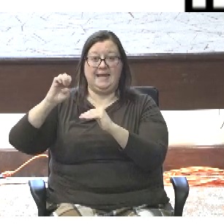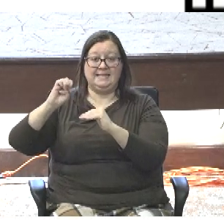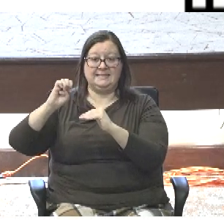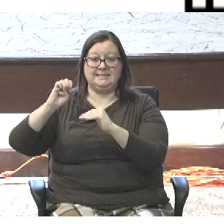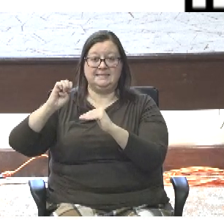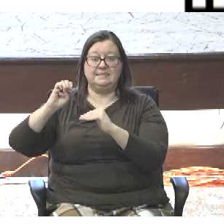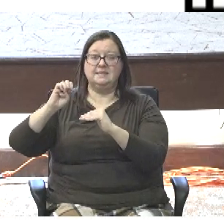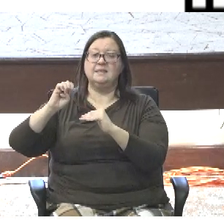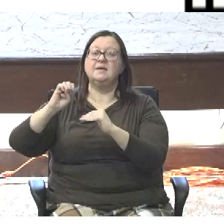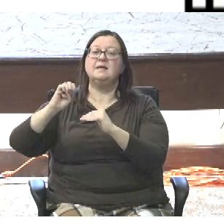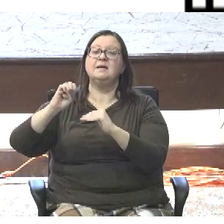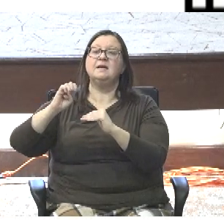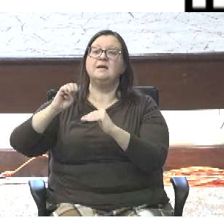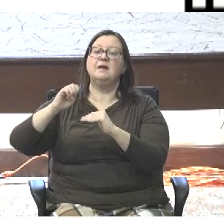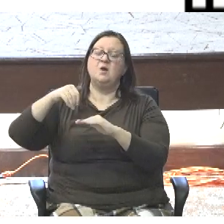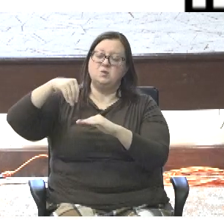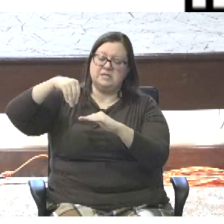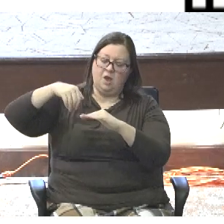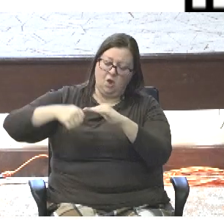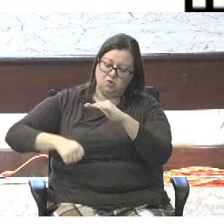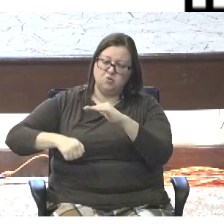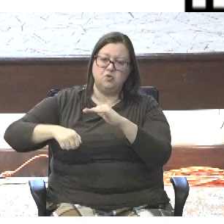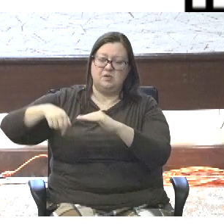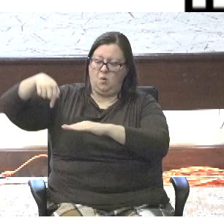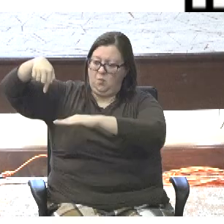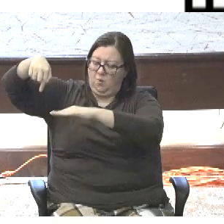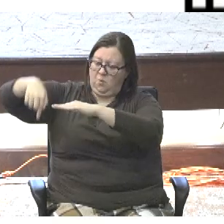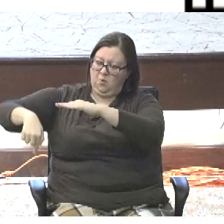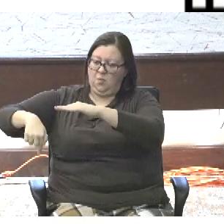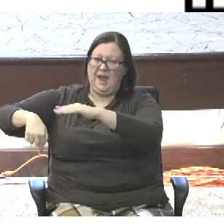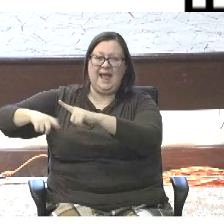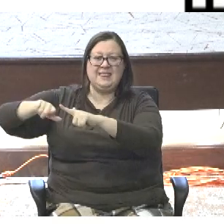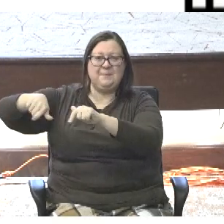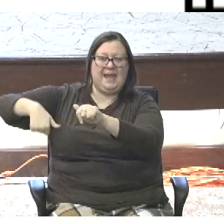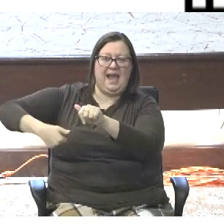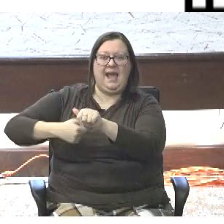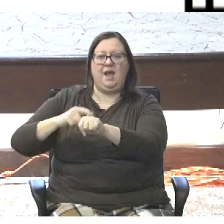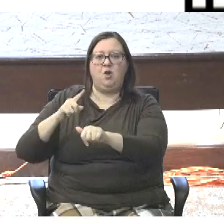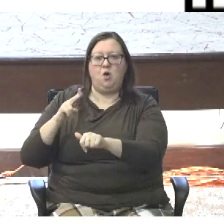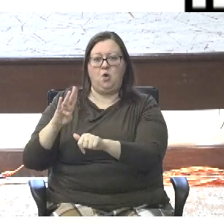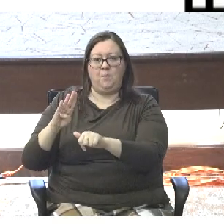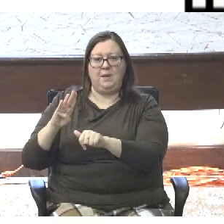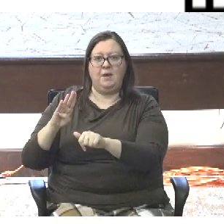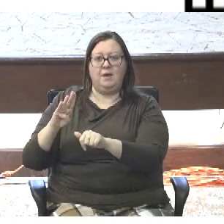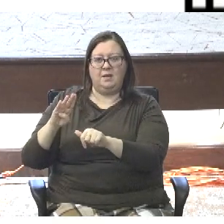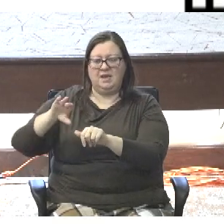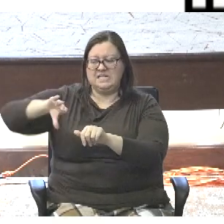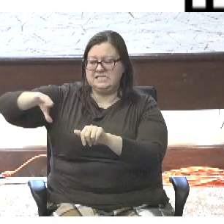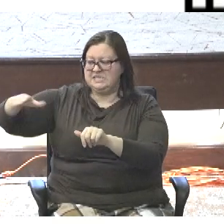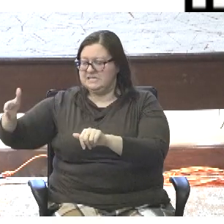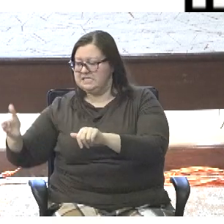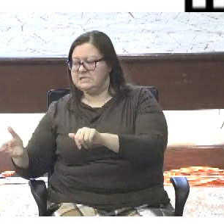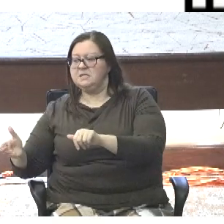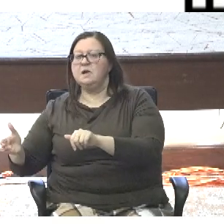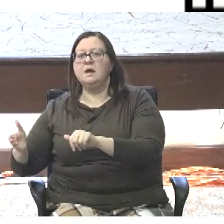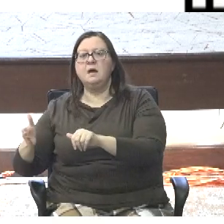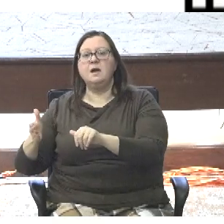all the way beneath the street, under the curb, and behind the curb. That's extremely significant because you get